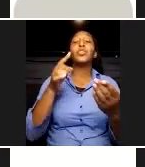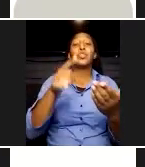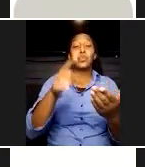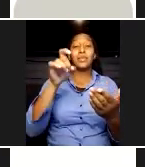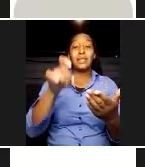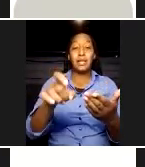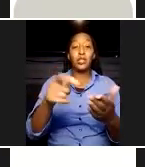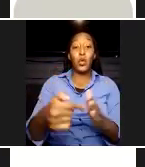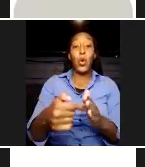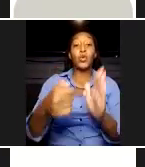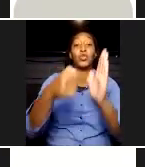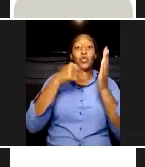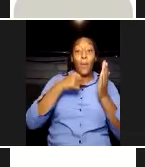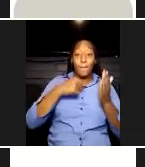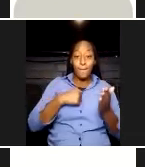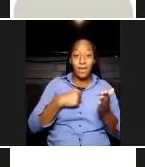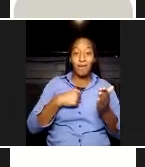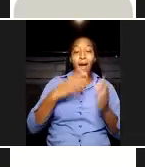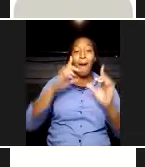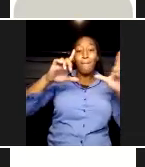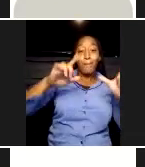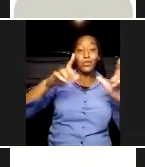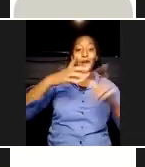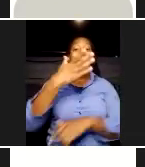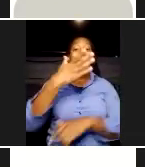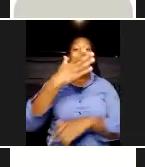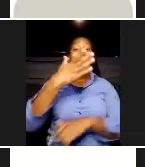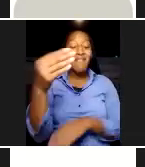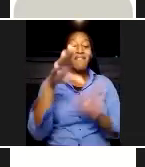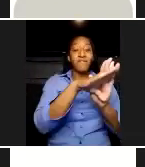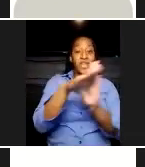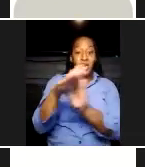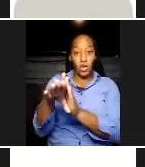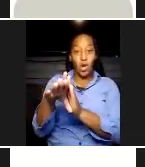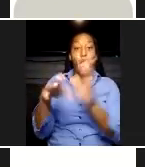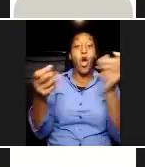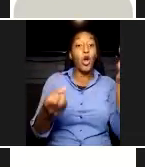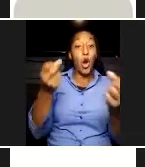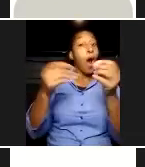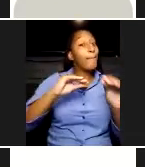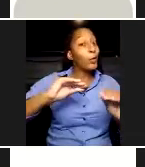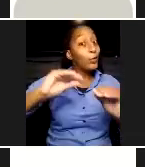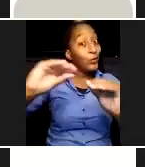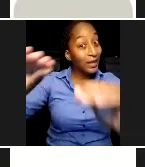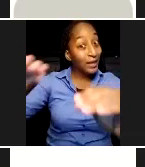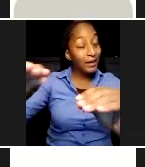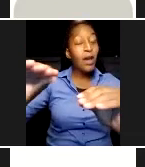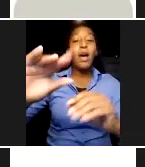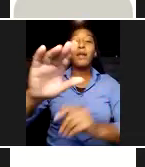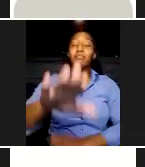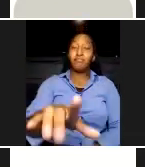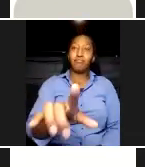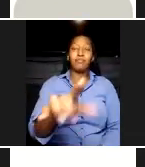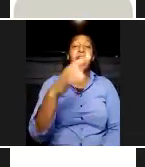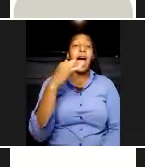motion, right? I mean, I don't have that here. I'll go back and add it. I didn't think I needed to until I started